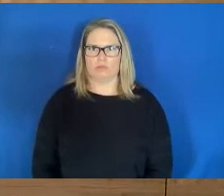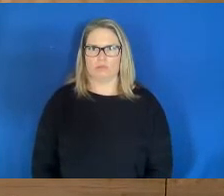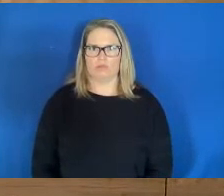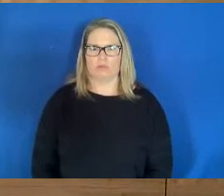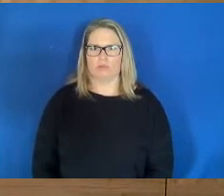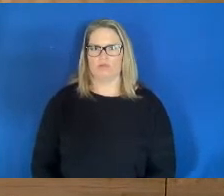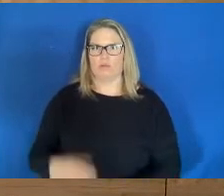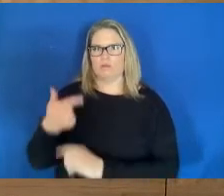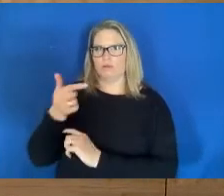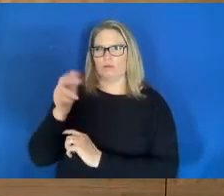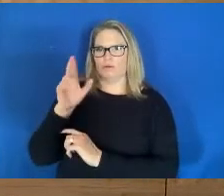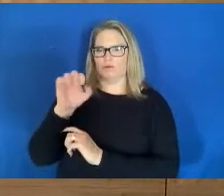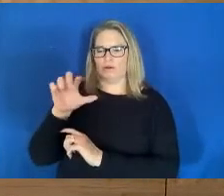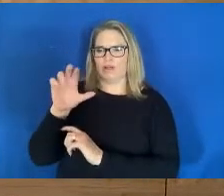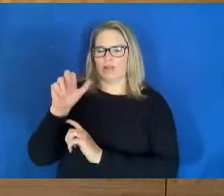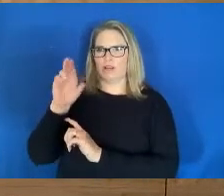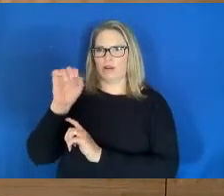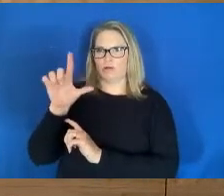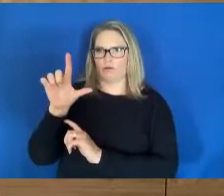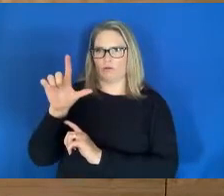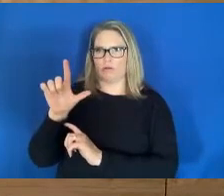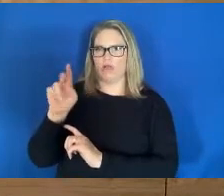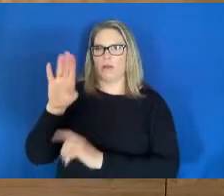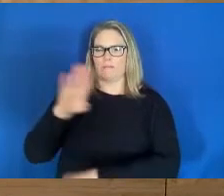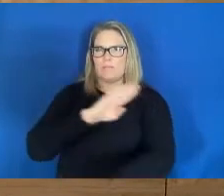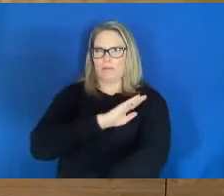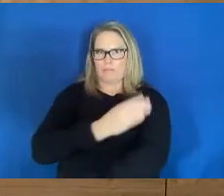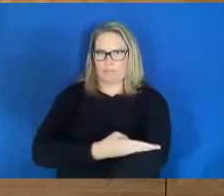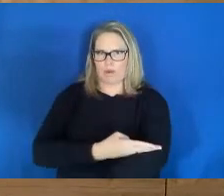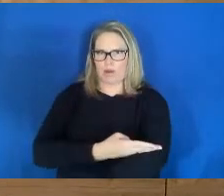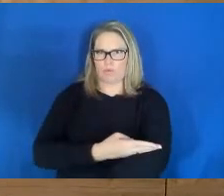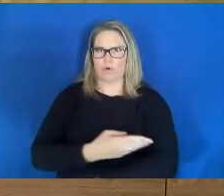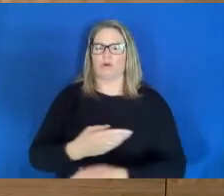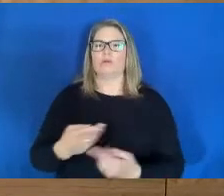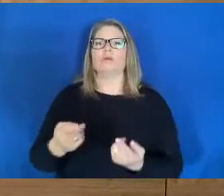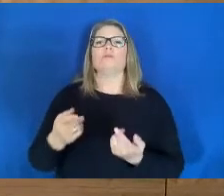Acting Hydro Region Manager at NB Power, is also here to answer questions.